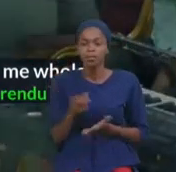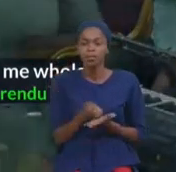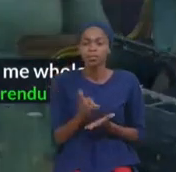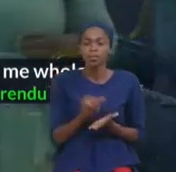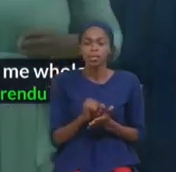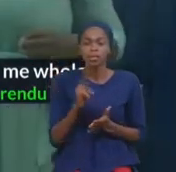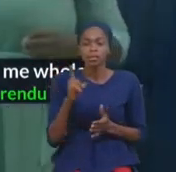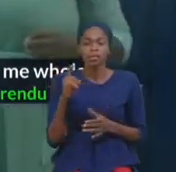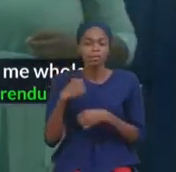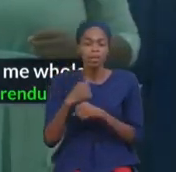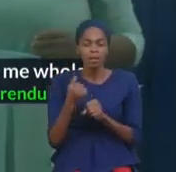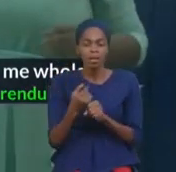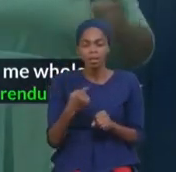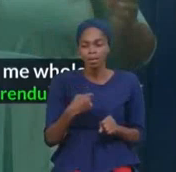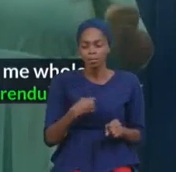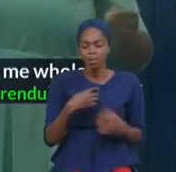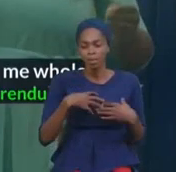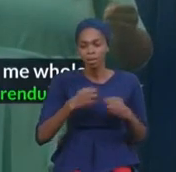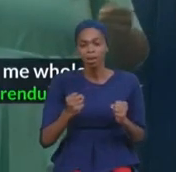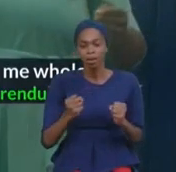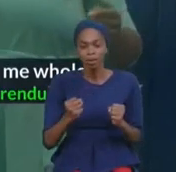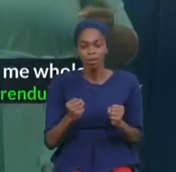fact that you made me